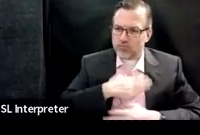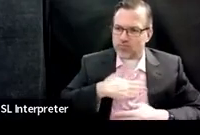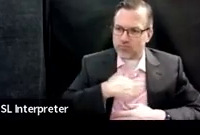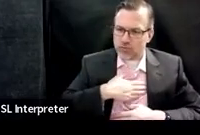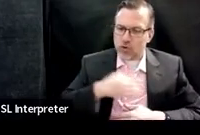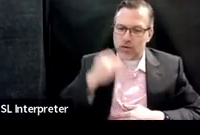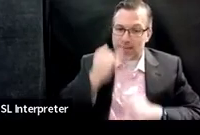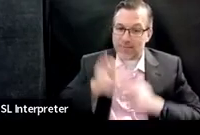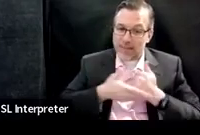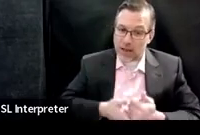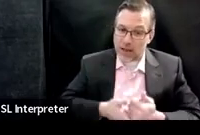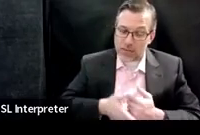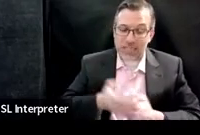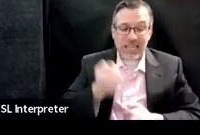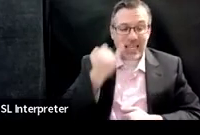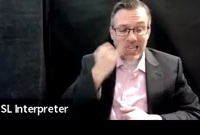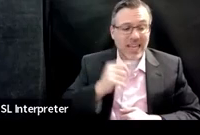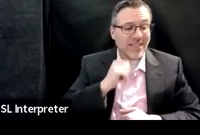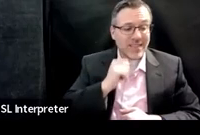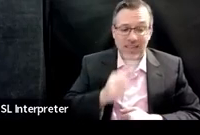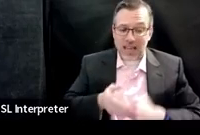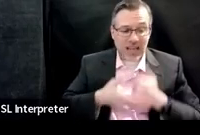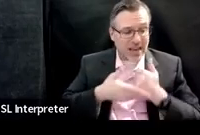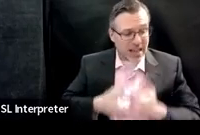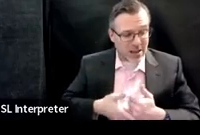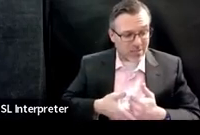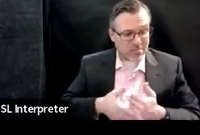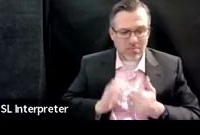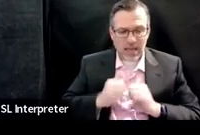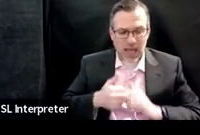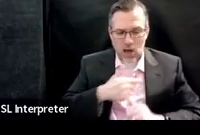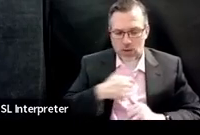for people, how can we change it?